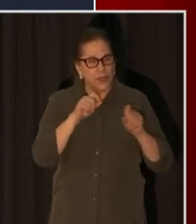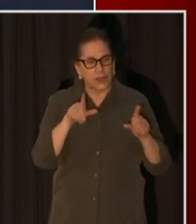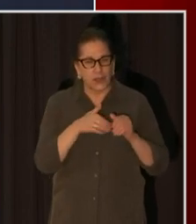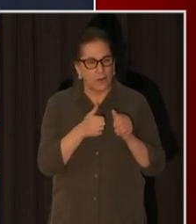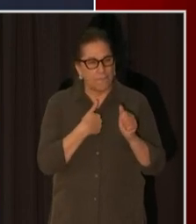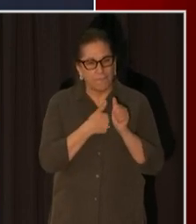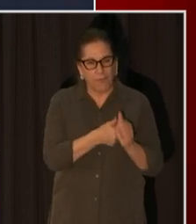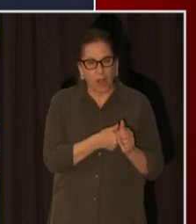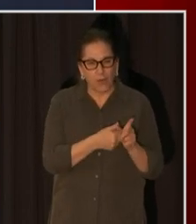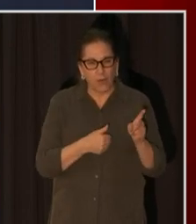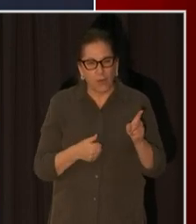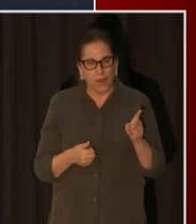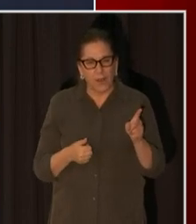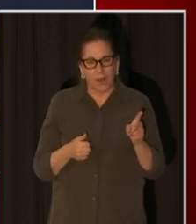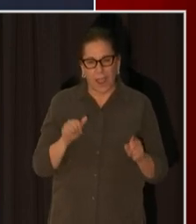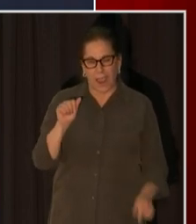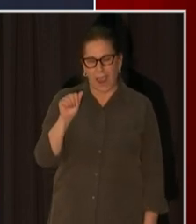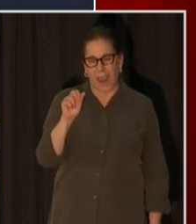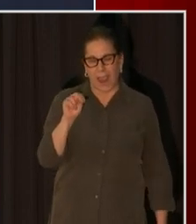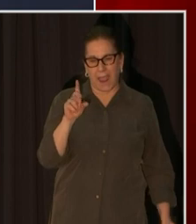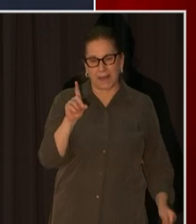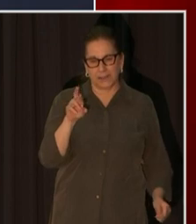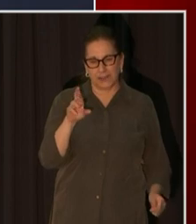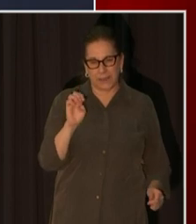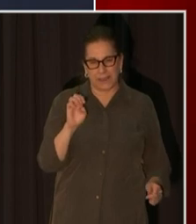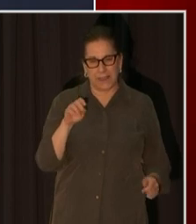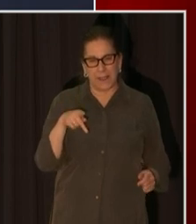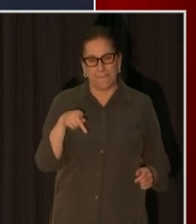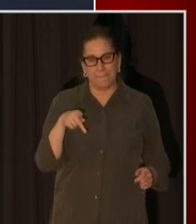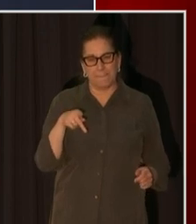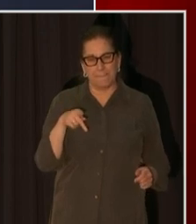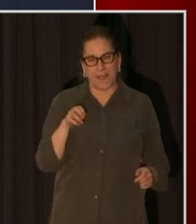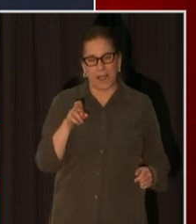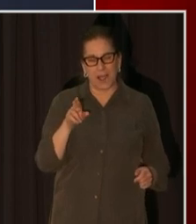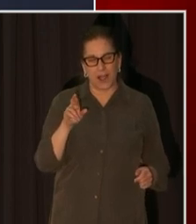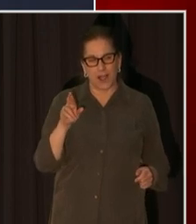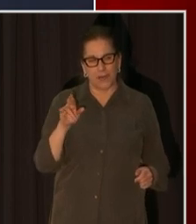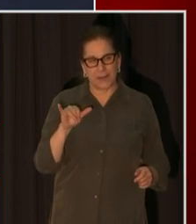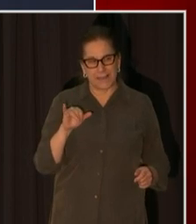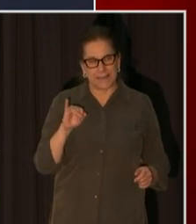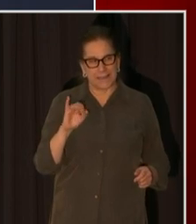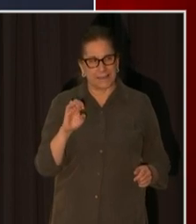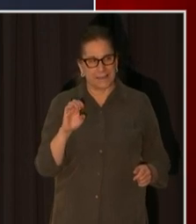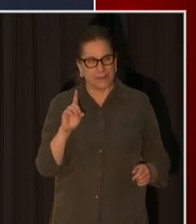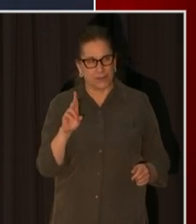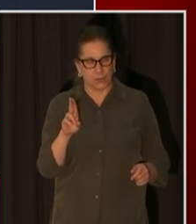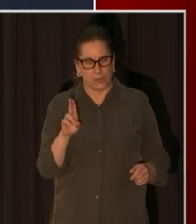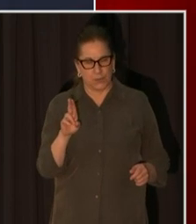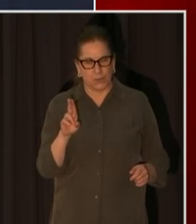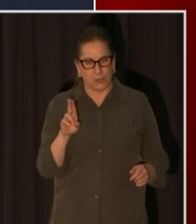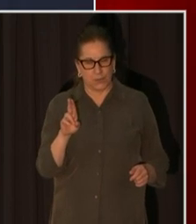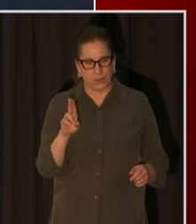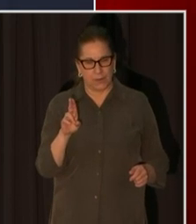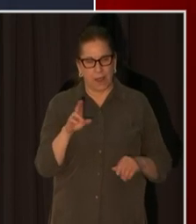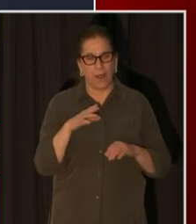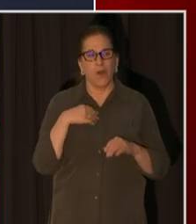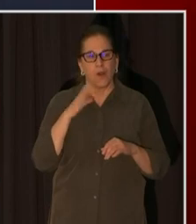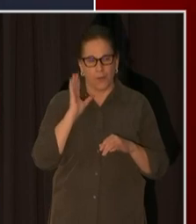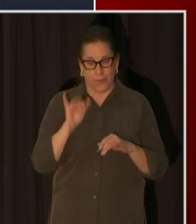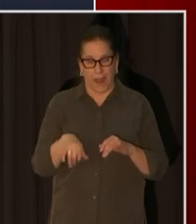serve on a committee, and I gladly accept it. So I'll be working with DC government on this very issue. Great.